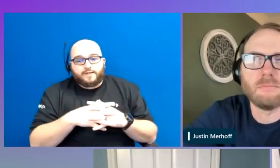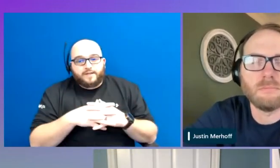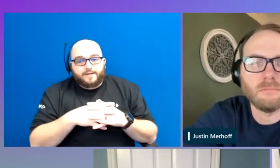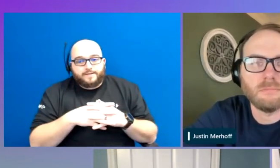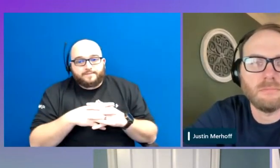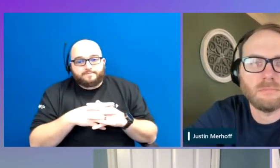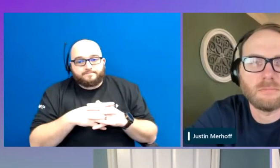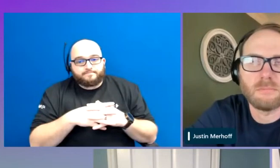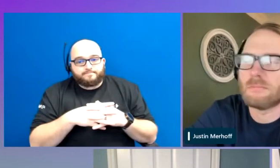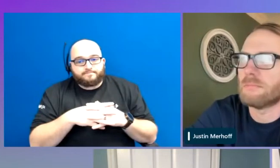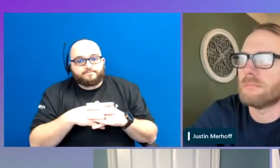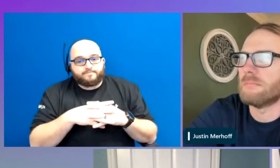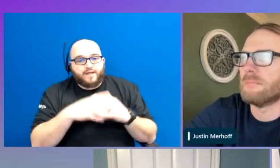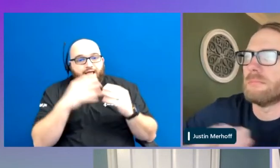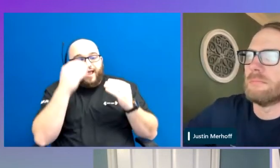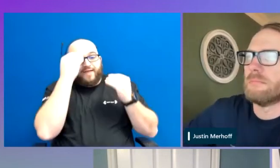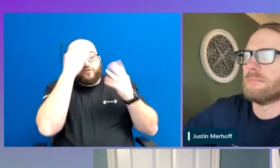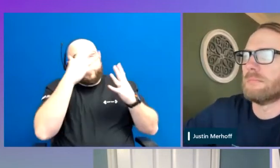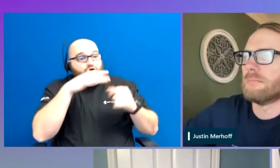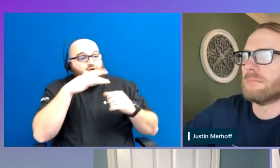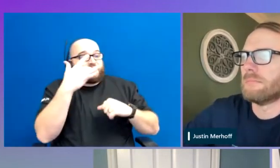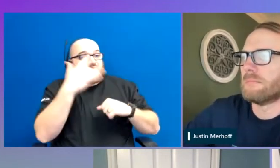data out there about the